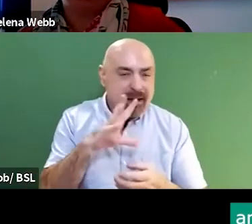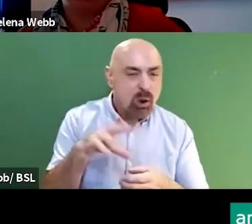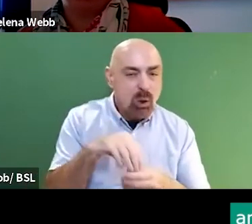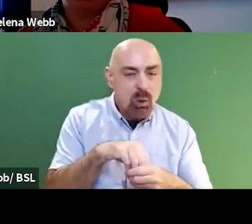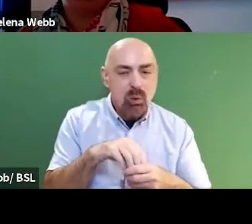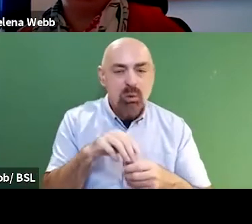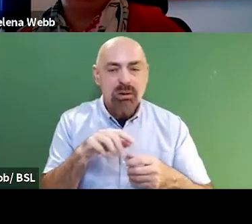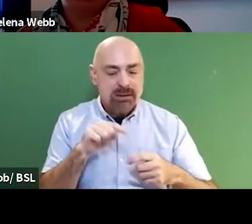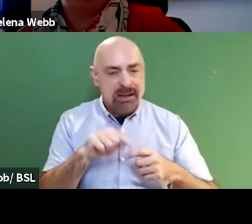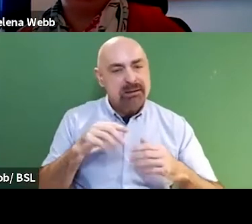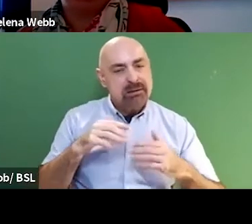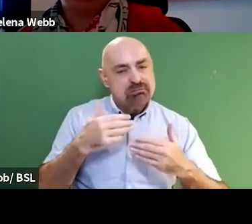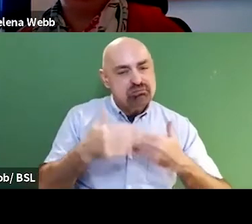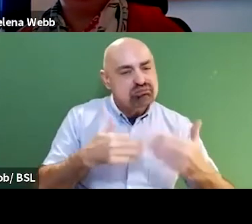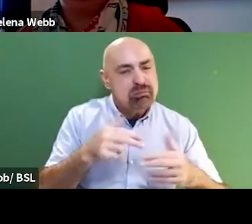evaluation process?